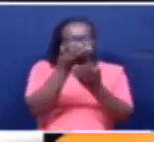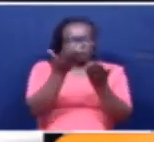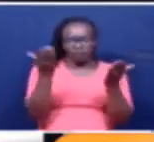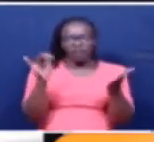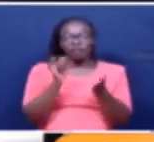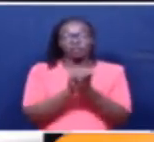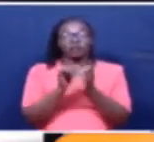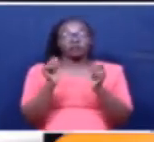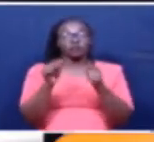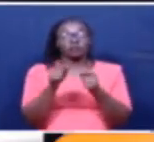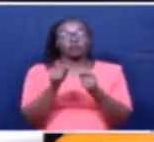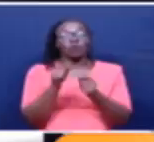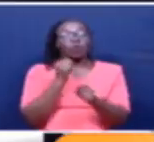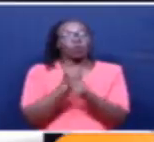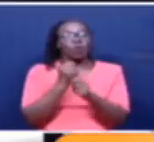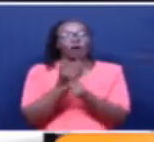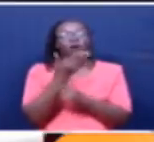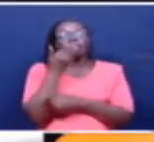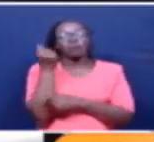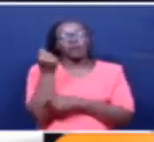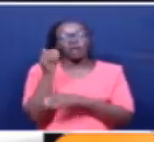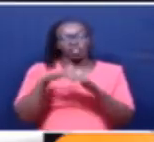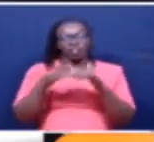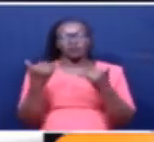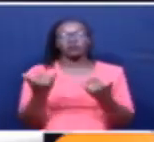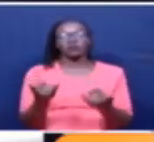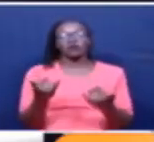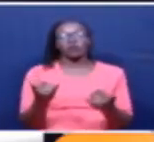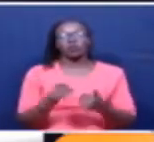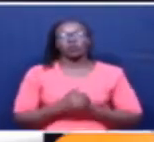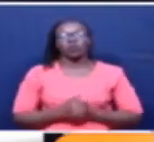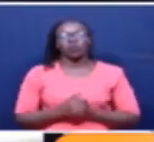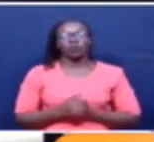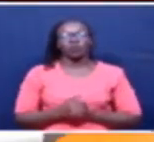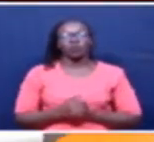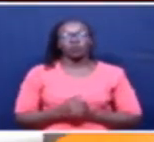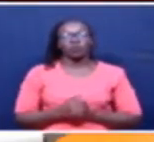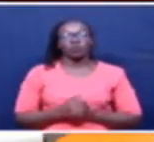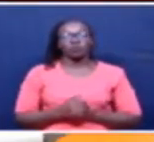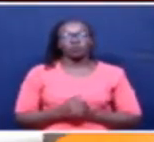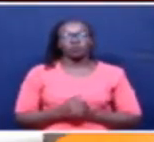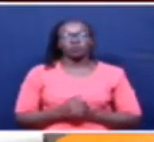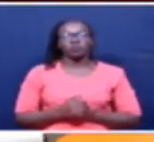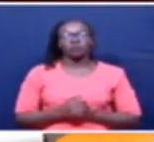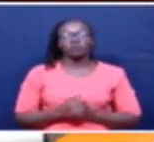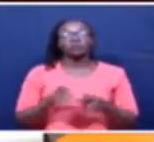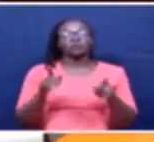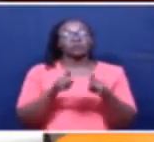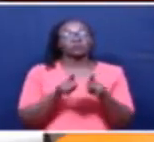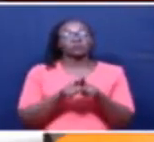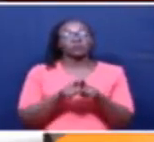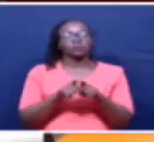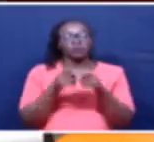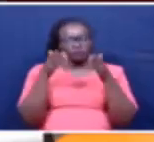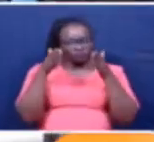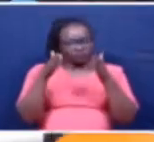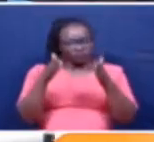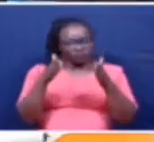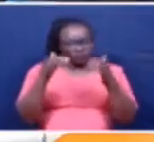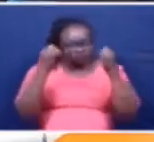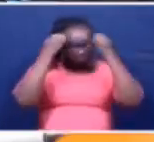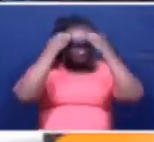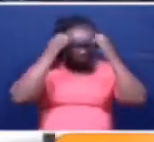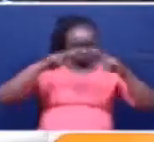that will be a more effective way rather than where they are today, in funds. A KBA study on the impact of